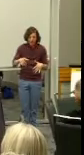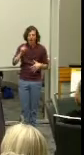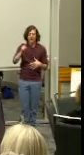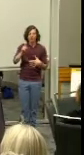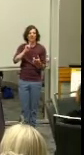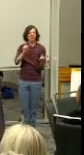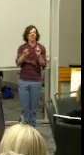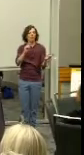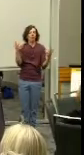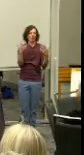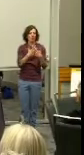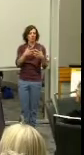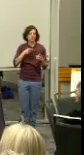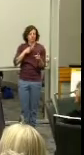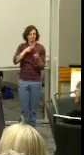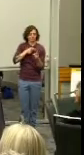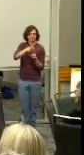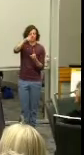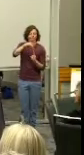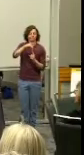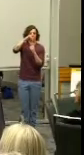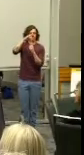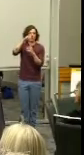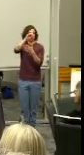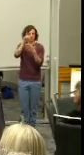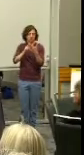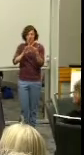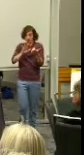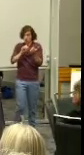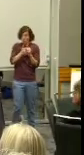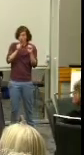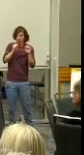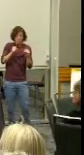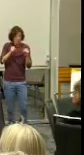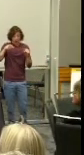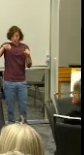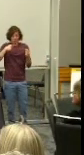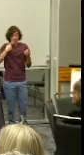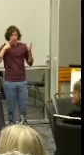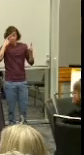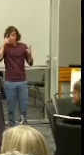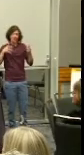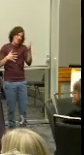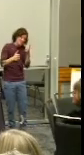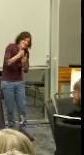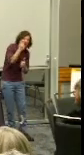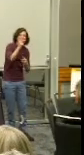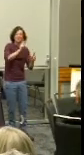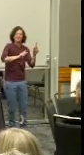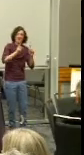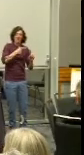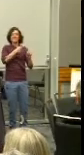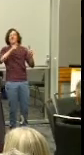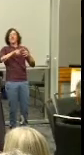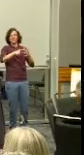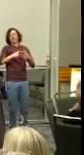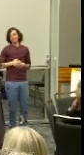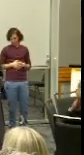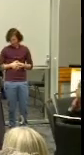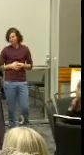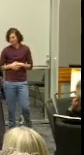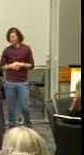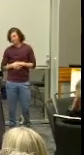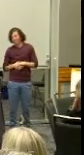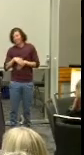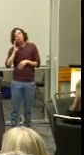do we make it work for the most people at the beginning. Again, I talk a lot about disability today because that's often